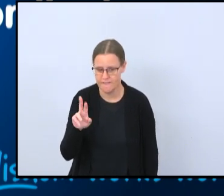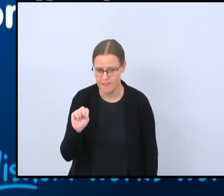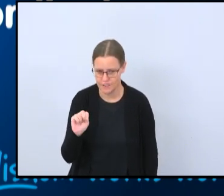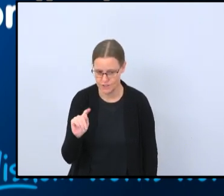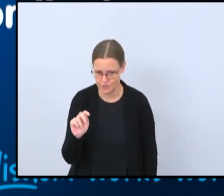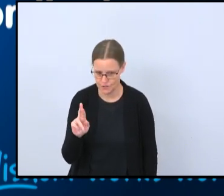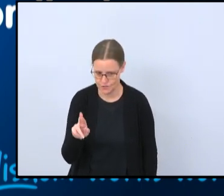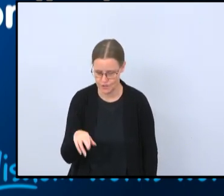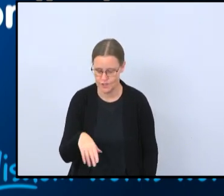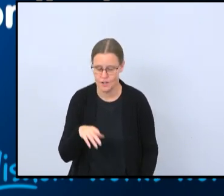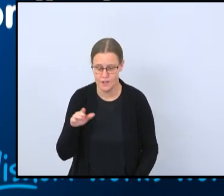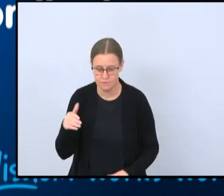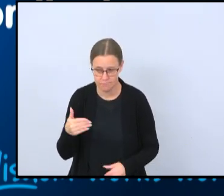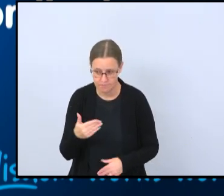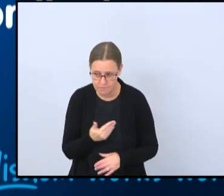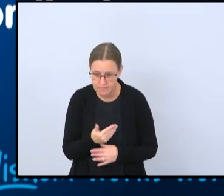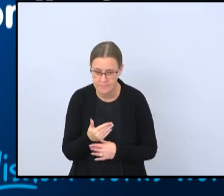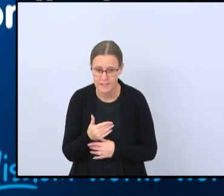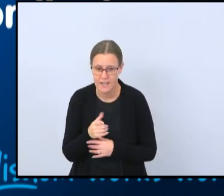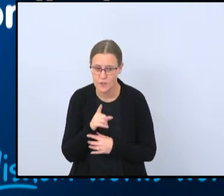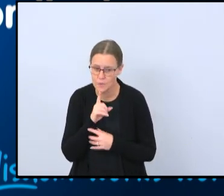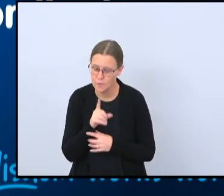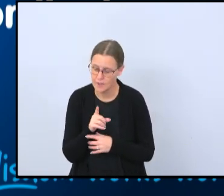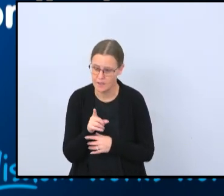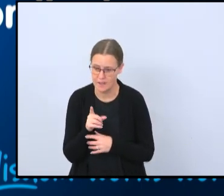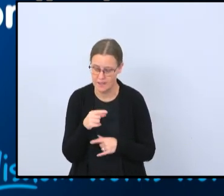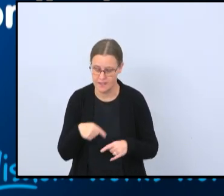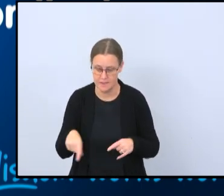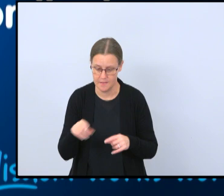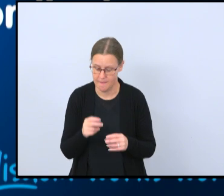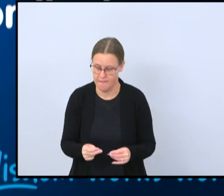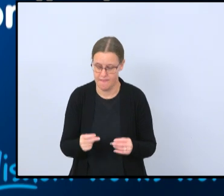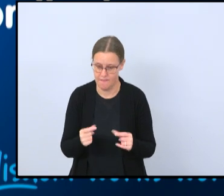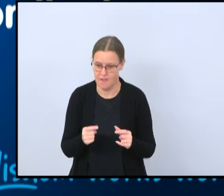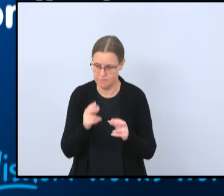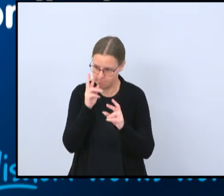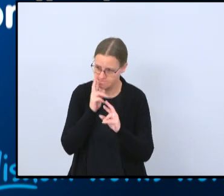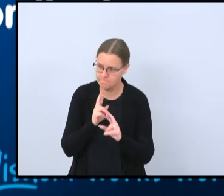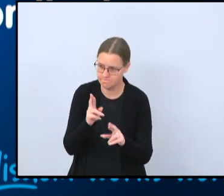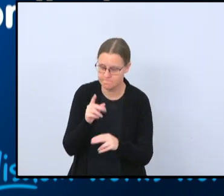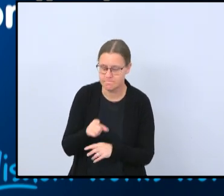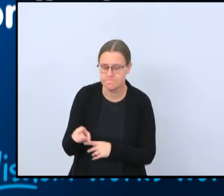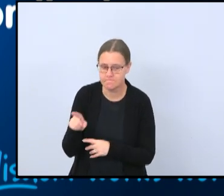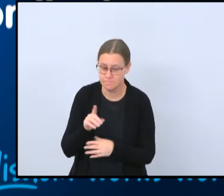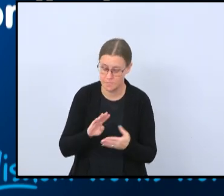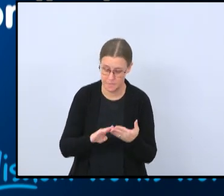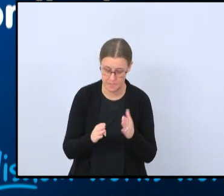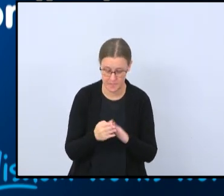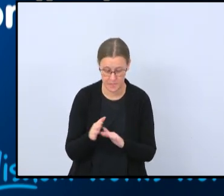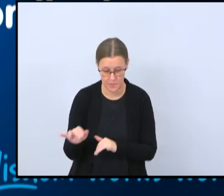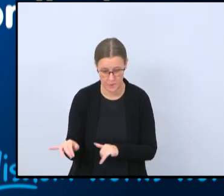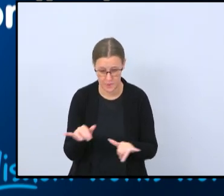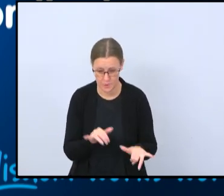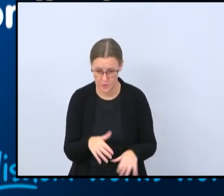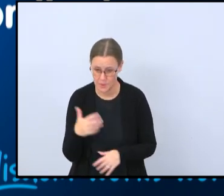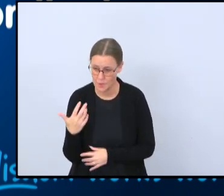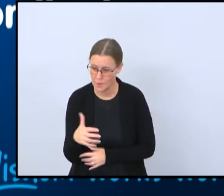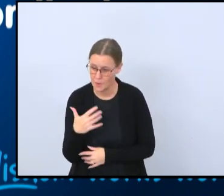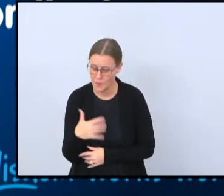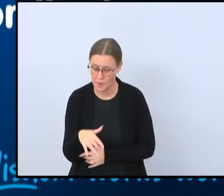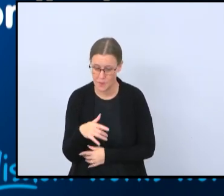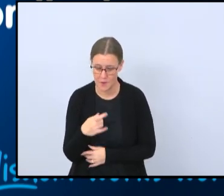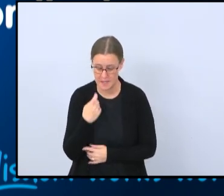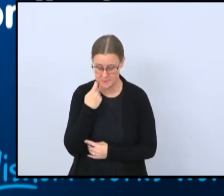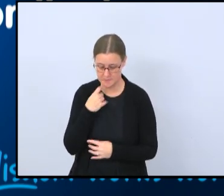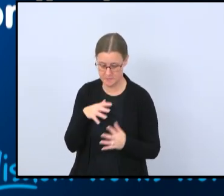2023 as defensive coordinator, where he quickly earned the respect of athletes, staff, and the community. In a standout season for University High